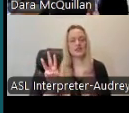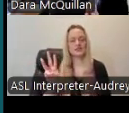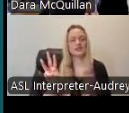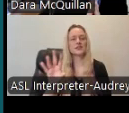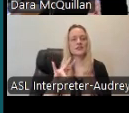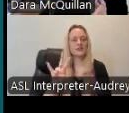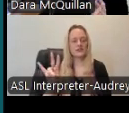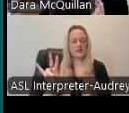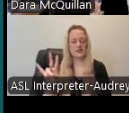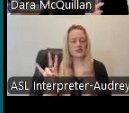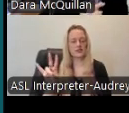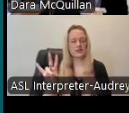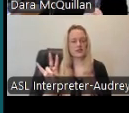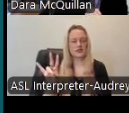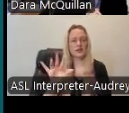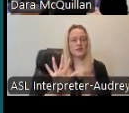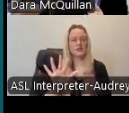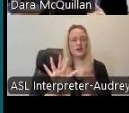899-7677